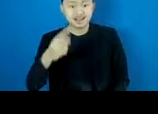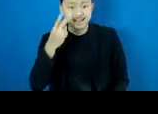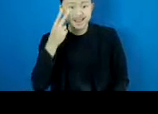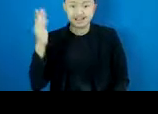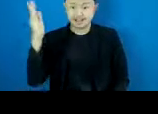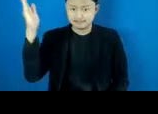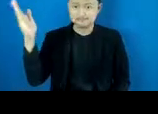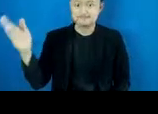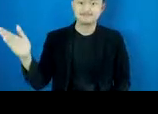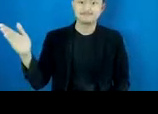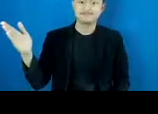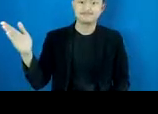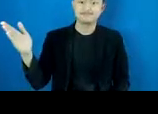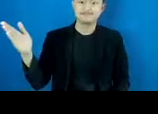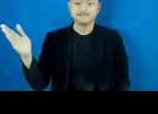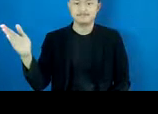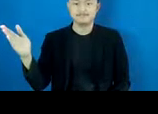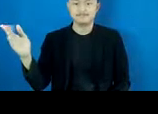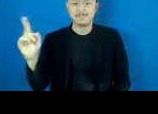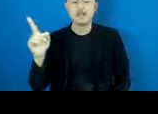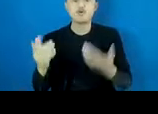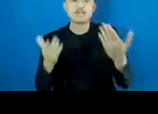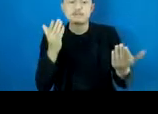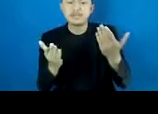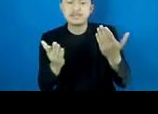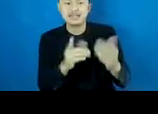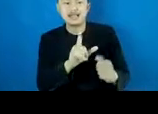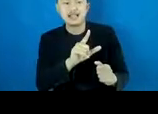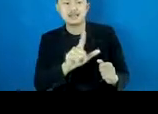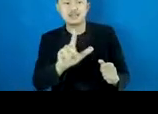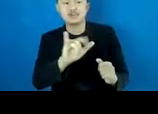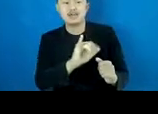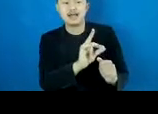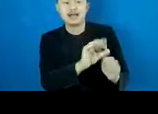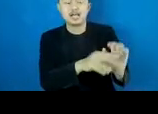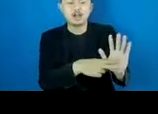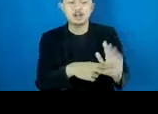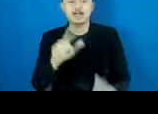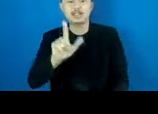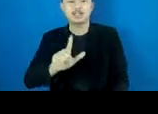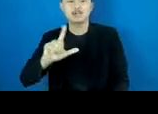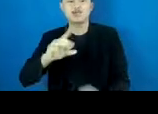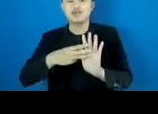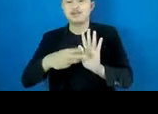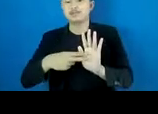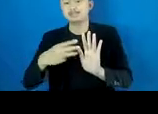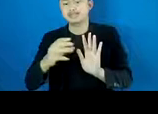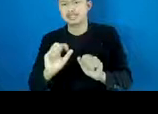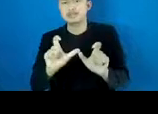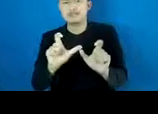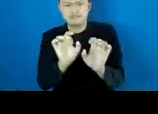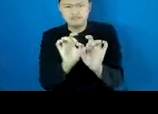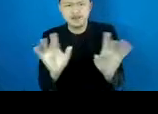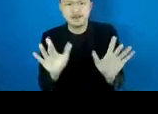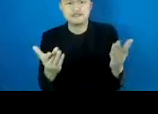is still comparable to the lithium ion phosphate, the power that can be drawn. Cost-wise, they are slightly